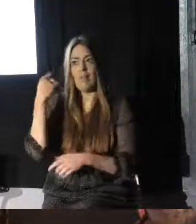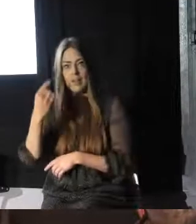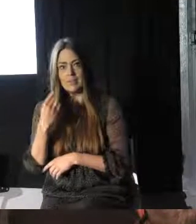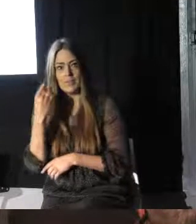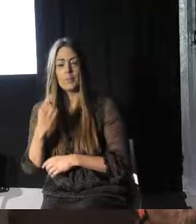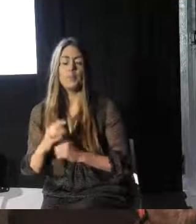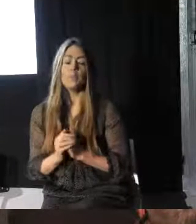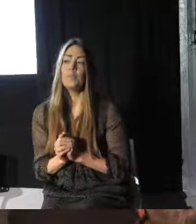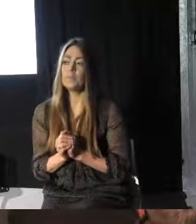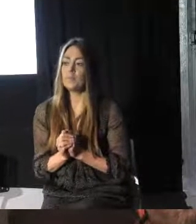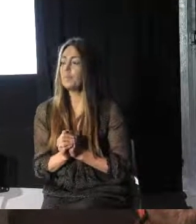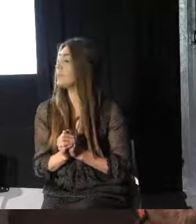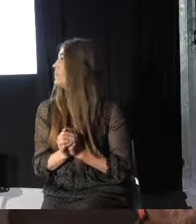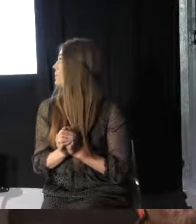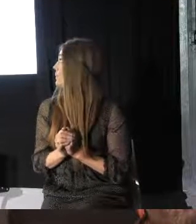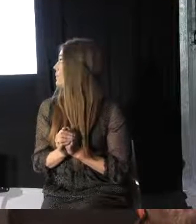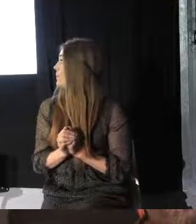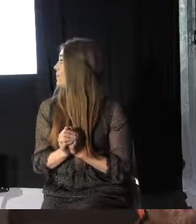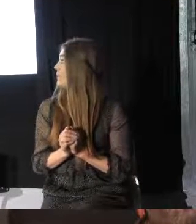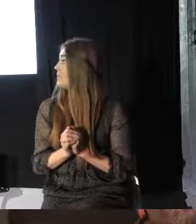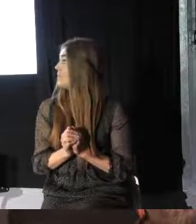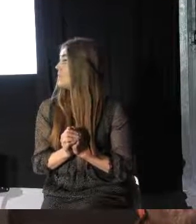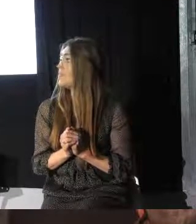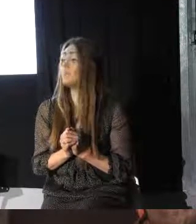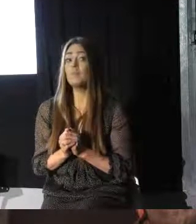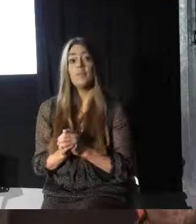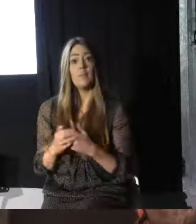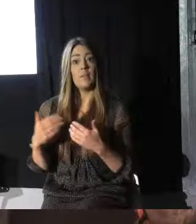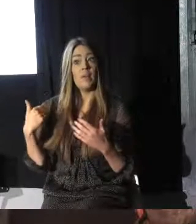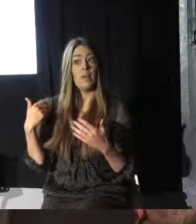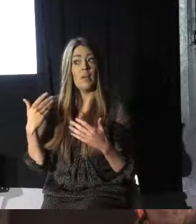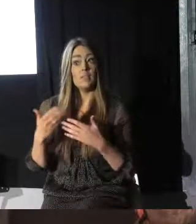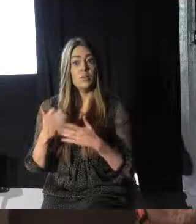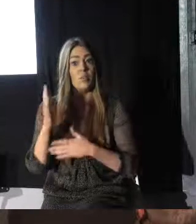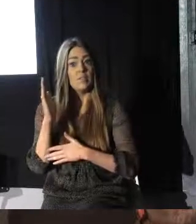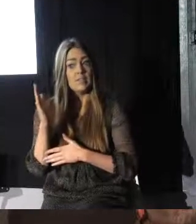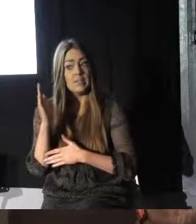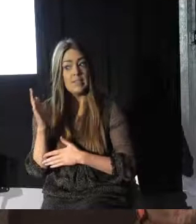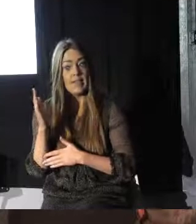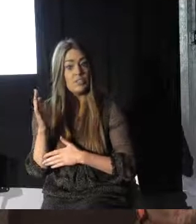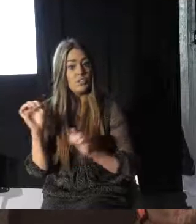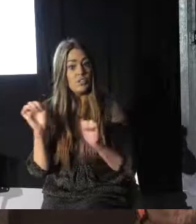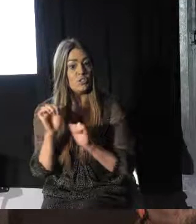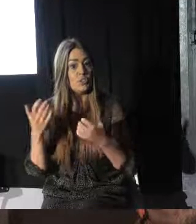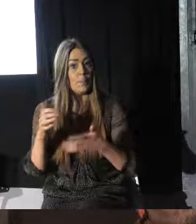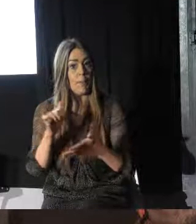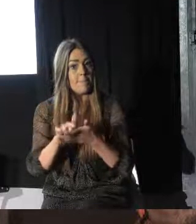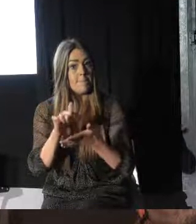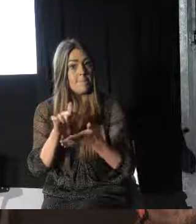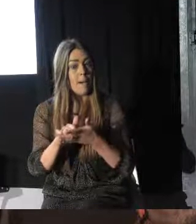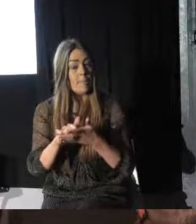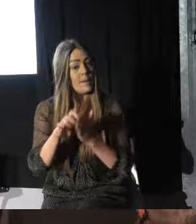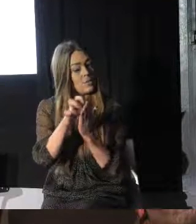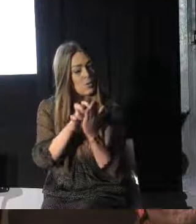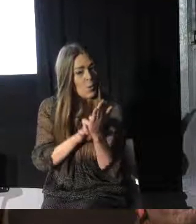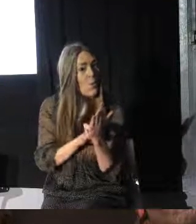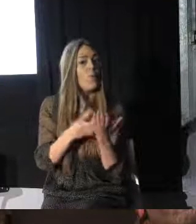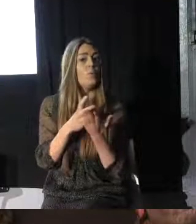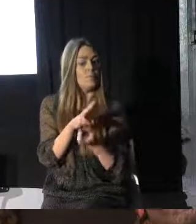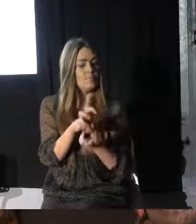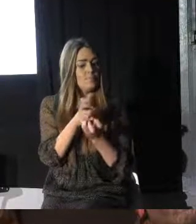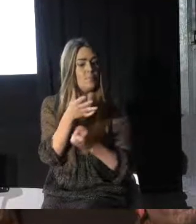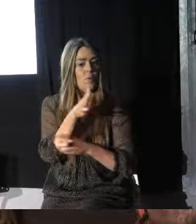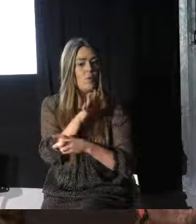London. So here are some, actually until this lecture, I think, unpublished notes, excerpts from